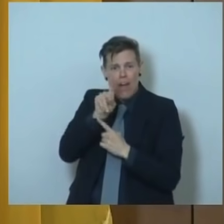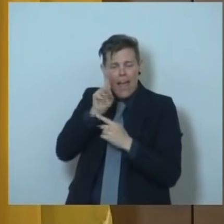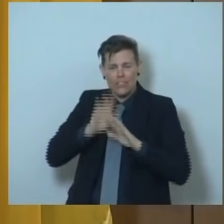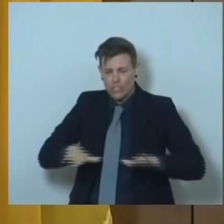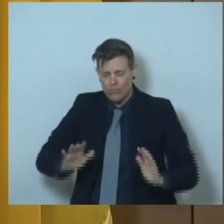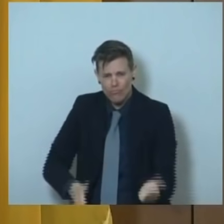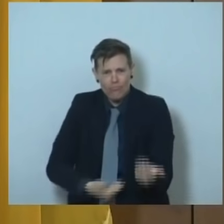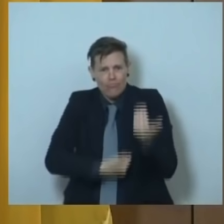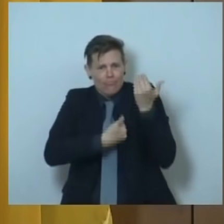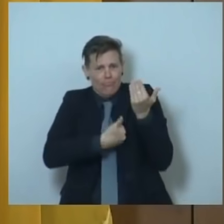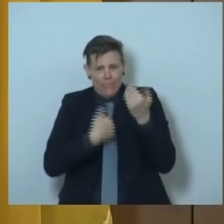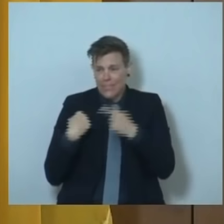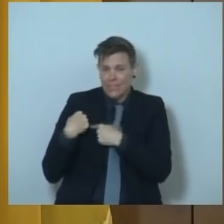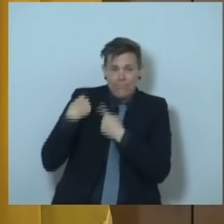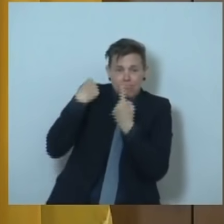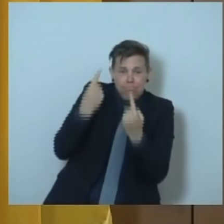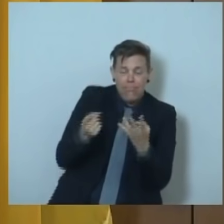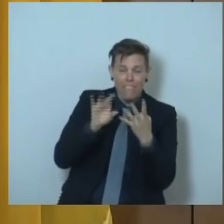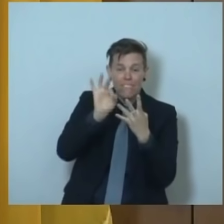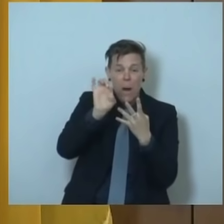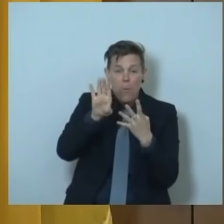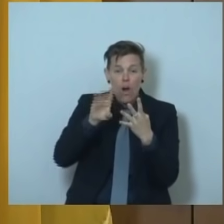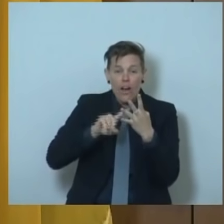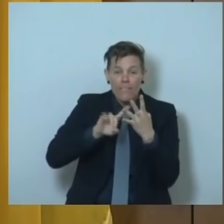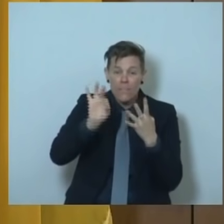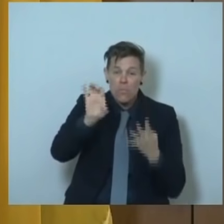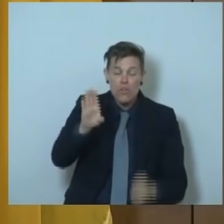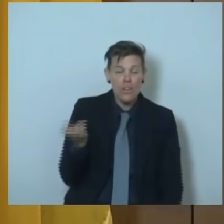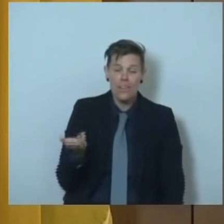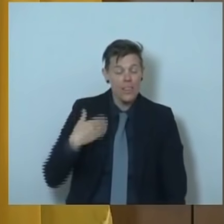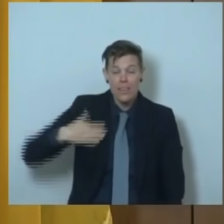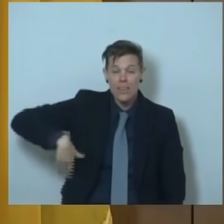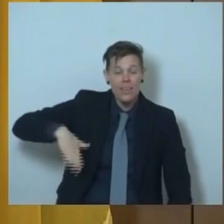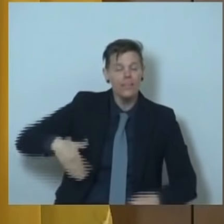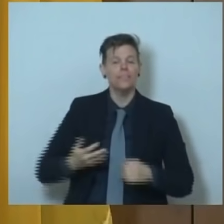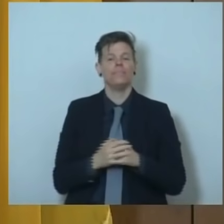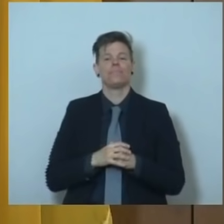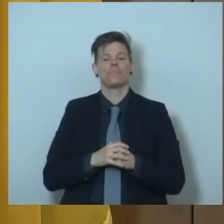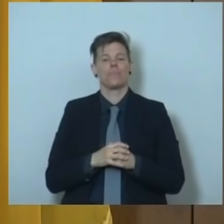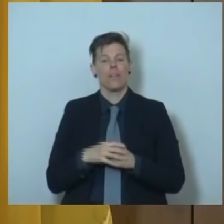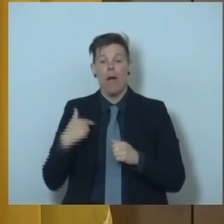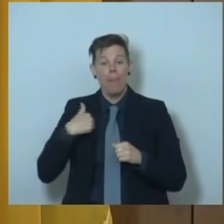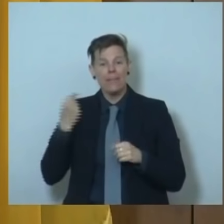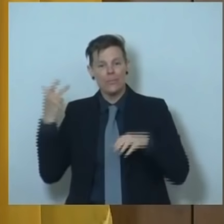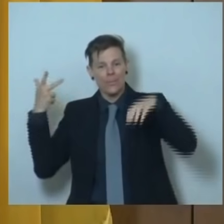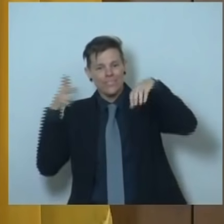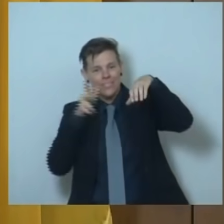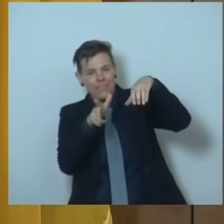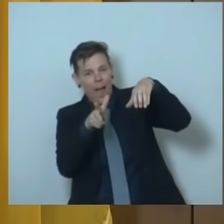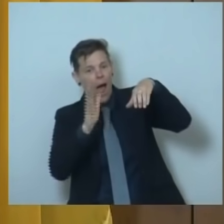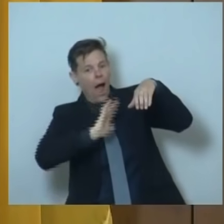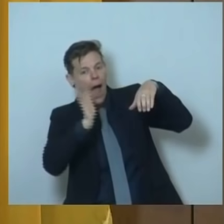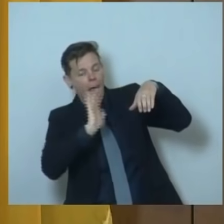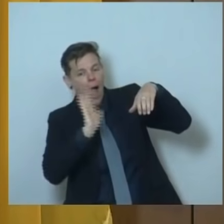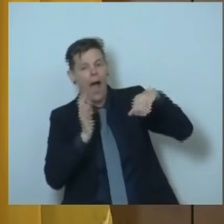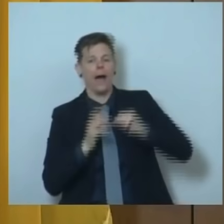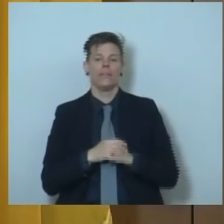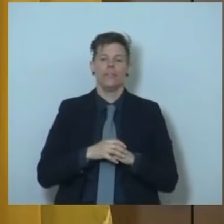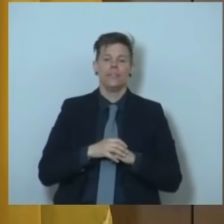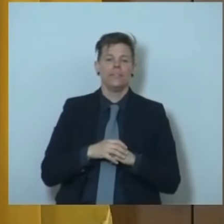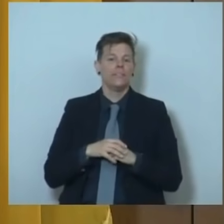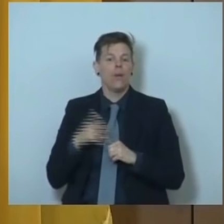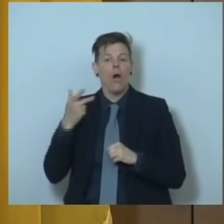February. I see them through a car window or through the living room window in their front